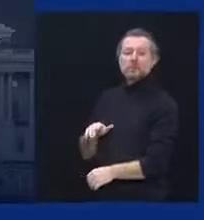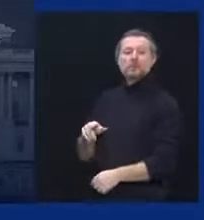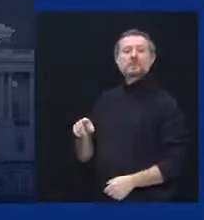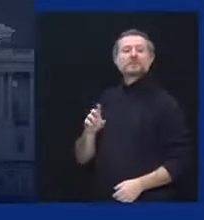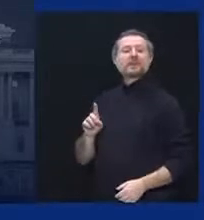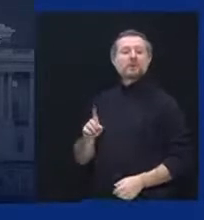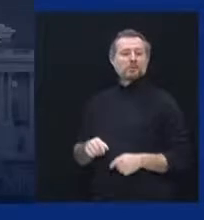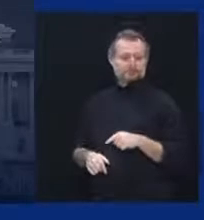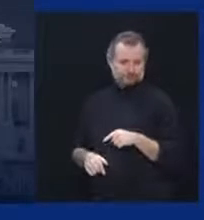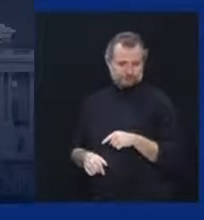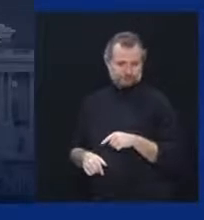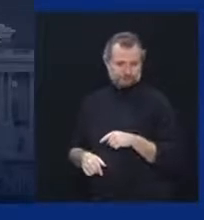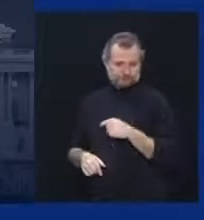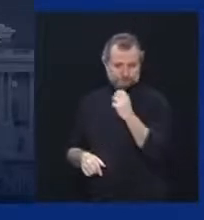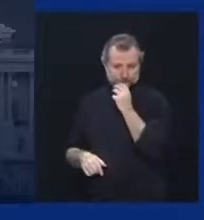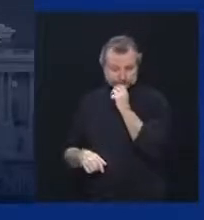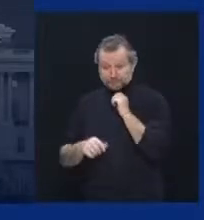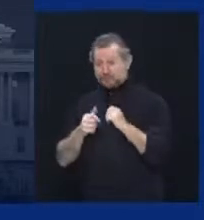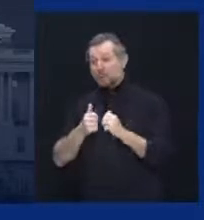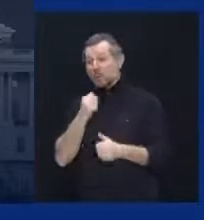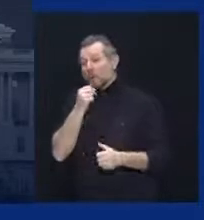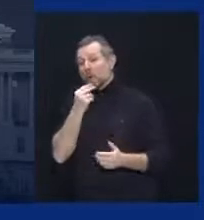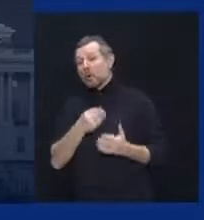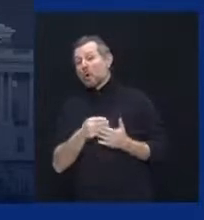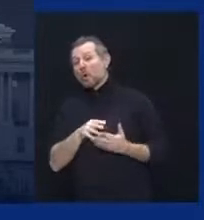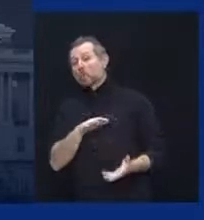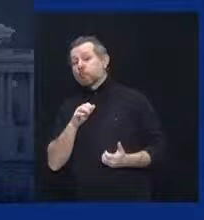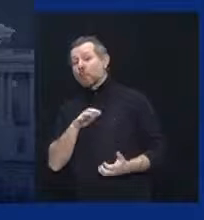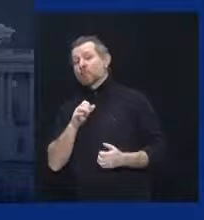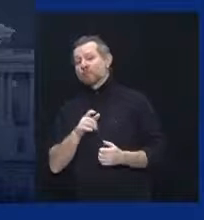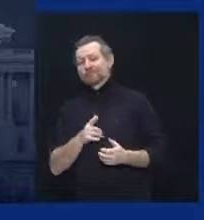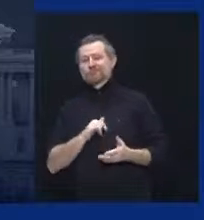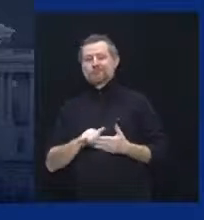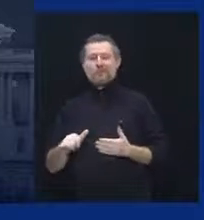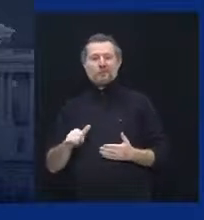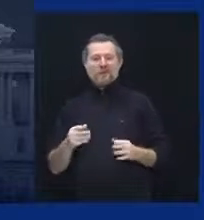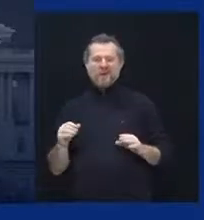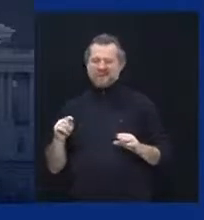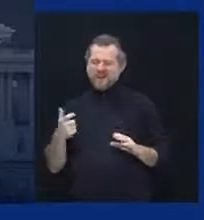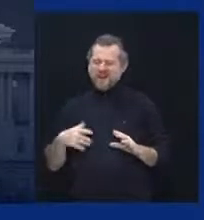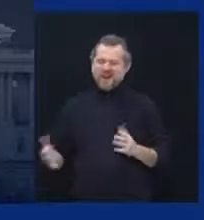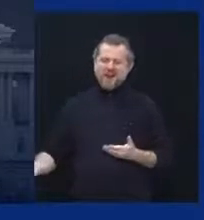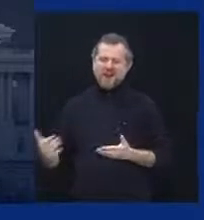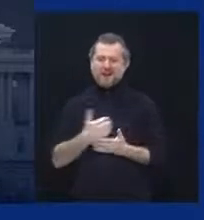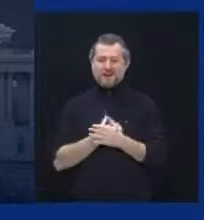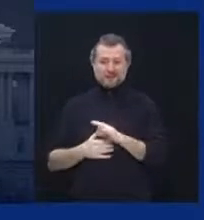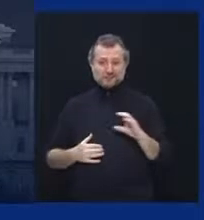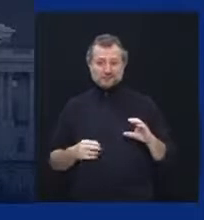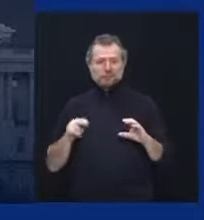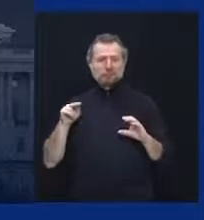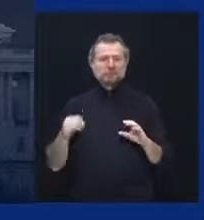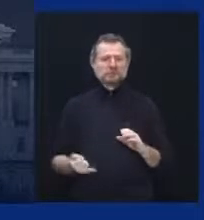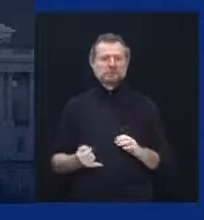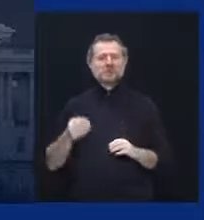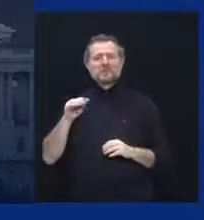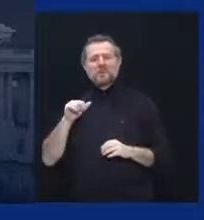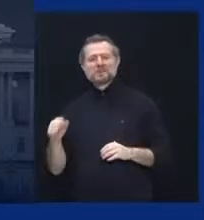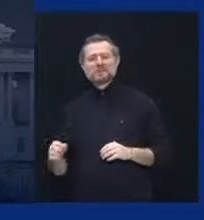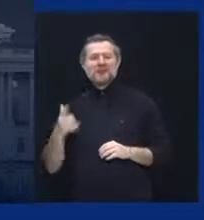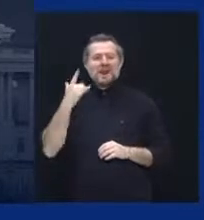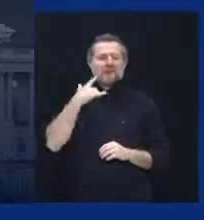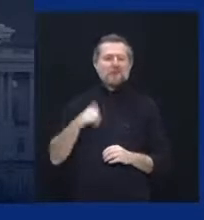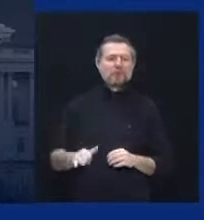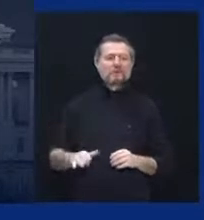that they took from most was New York State. And New Jersey and Massachusetts and California